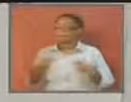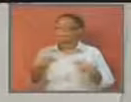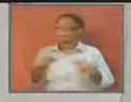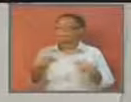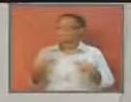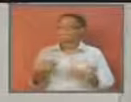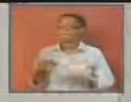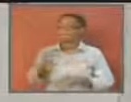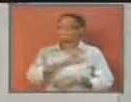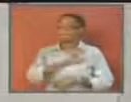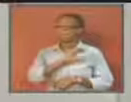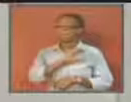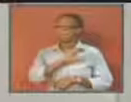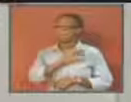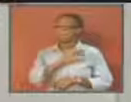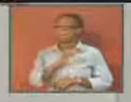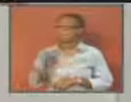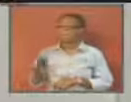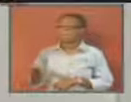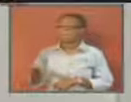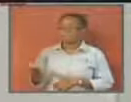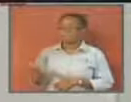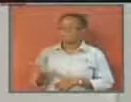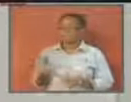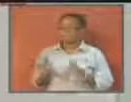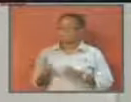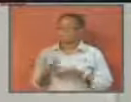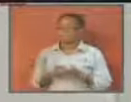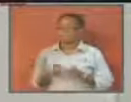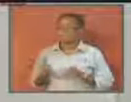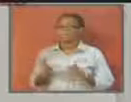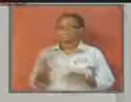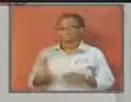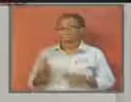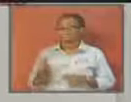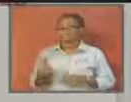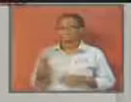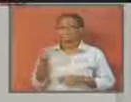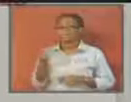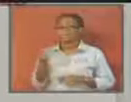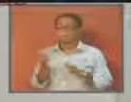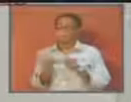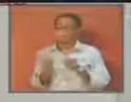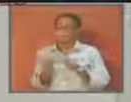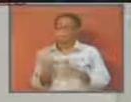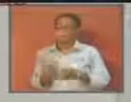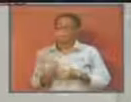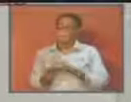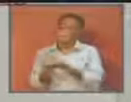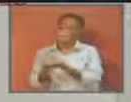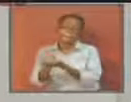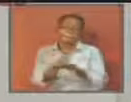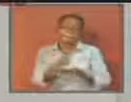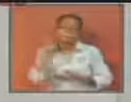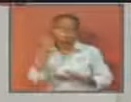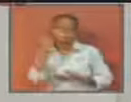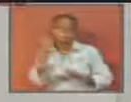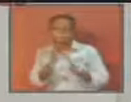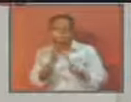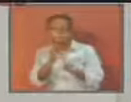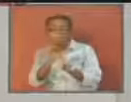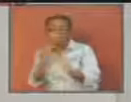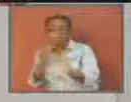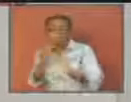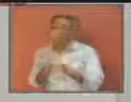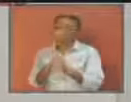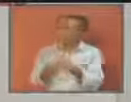on, which we don't expect. So we expect that people will behave appropriately, will understand that they must